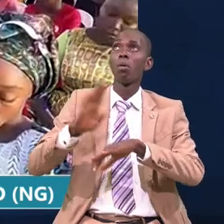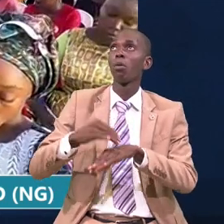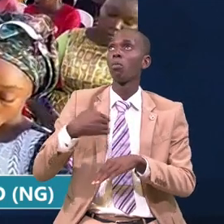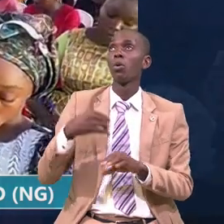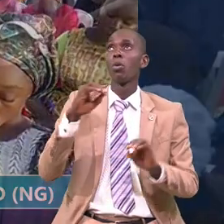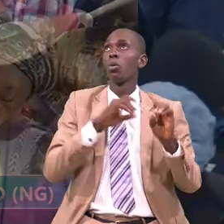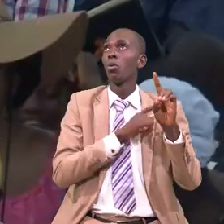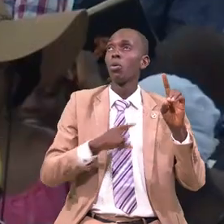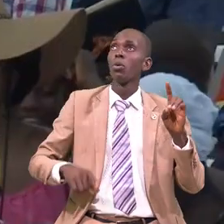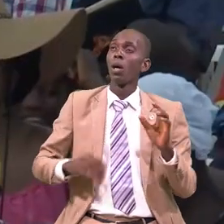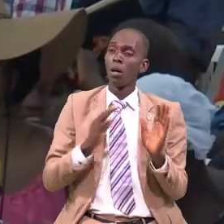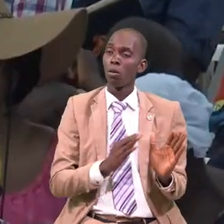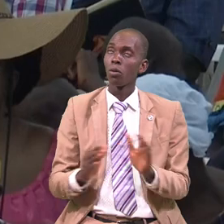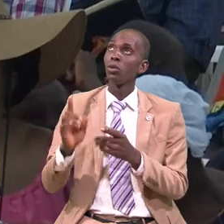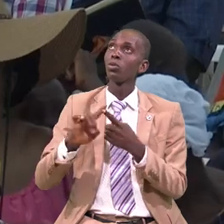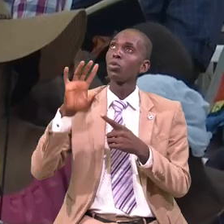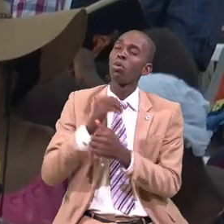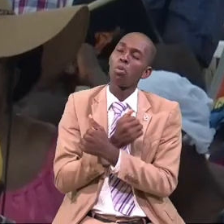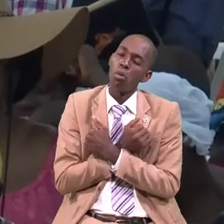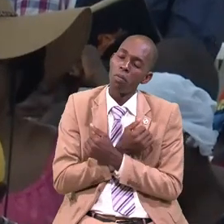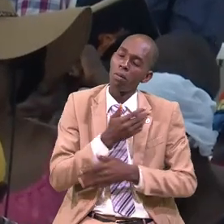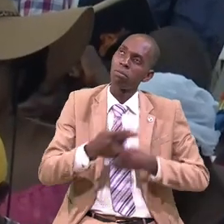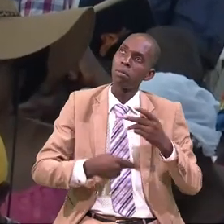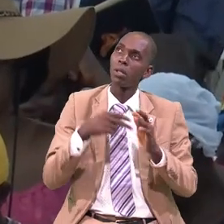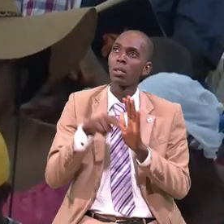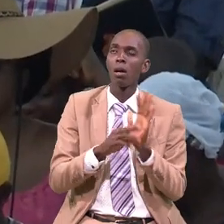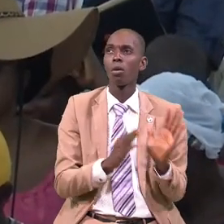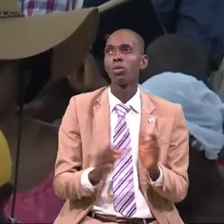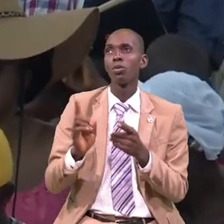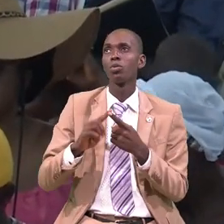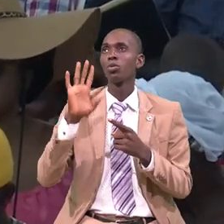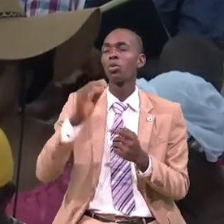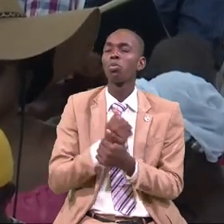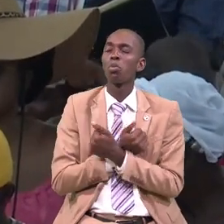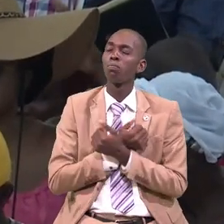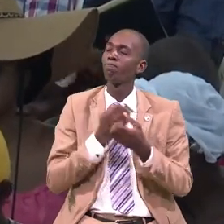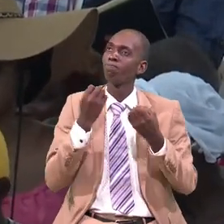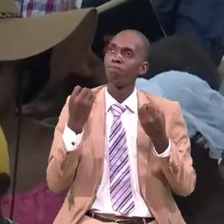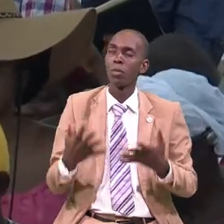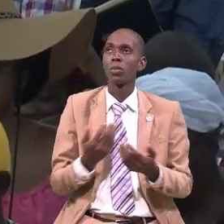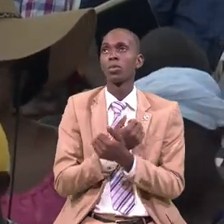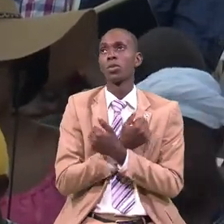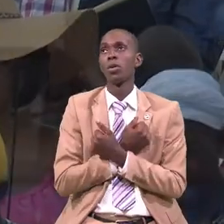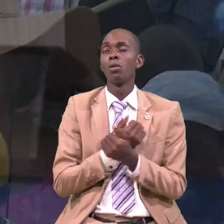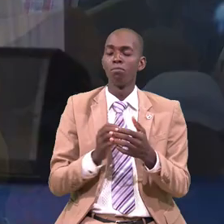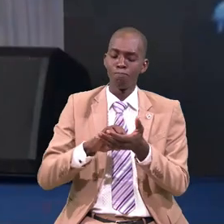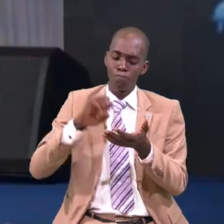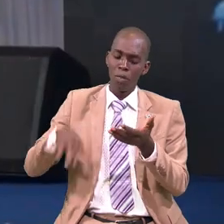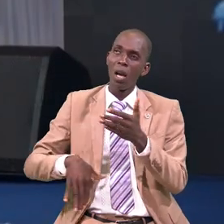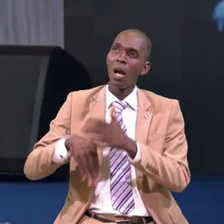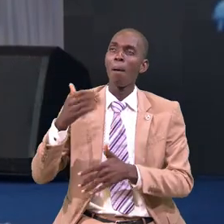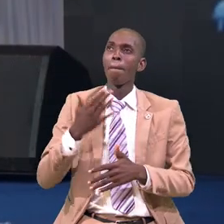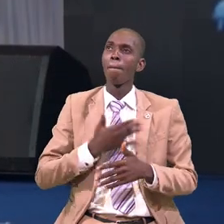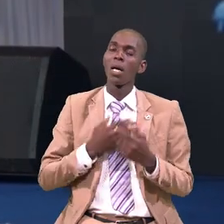kindness, according unto the multitude of thy tender mercies, blot out my